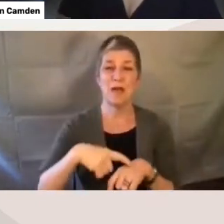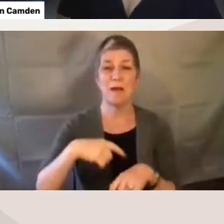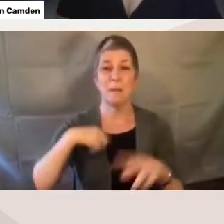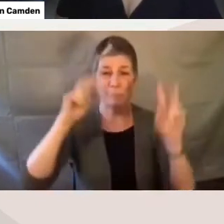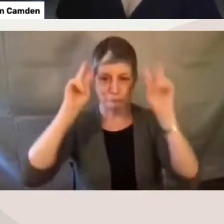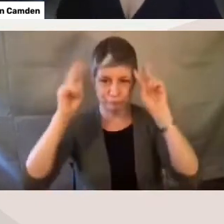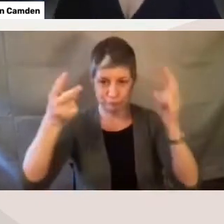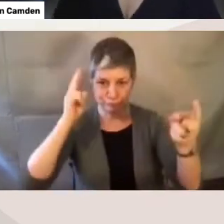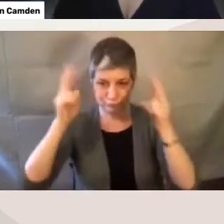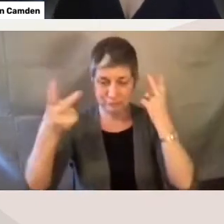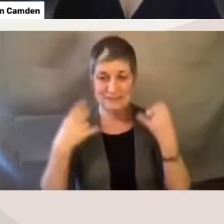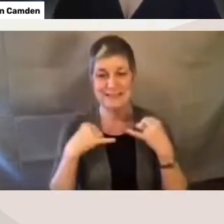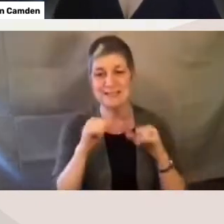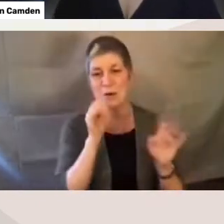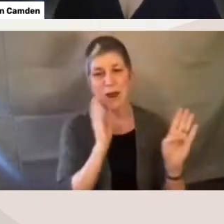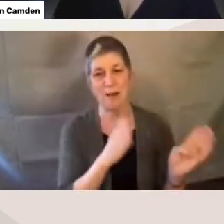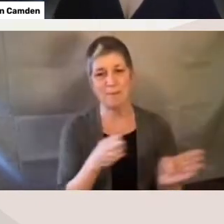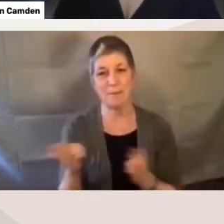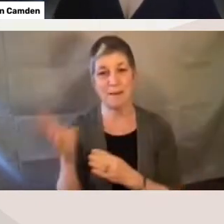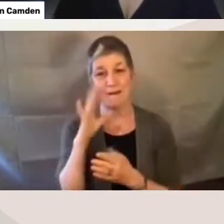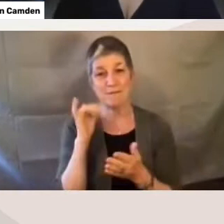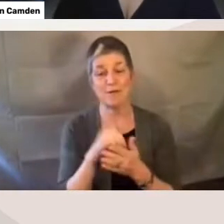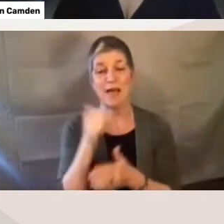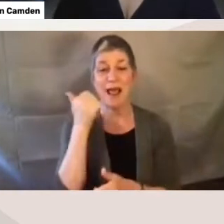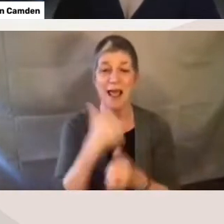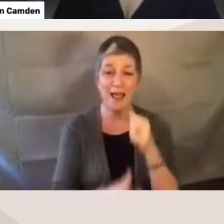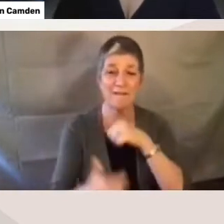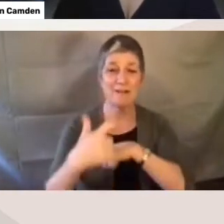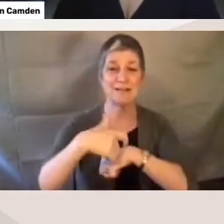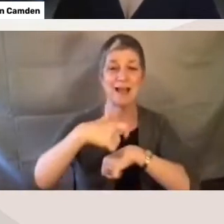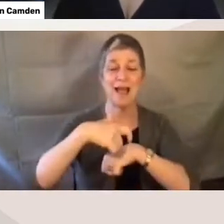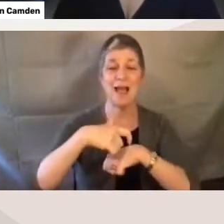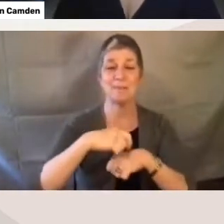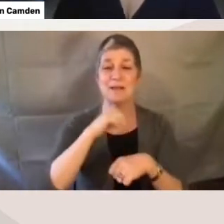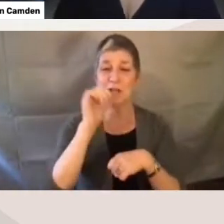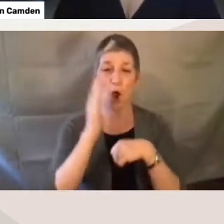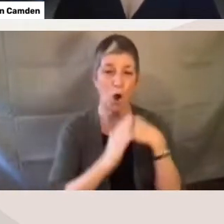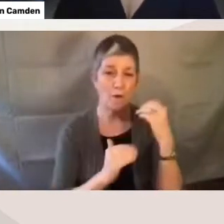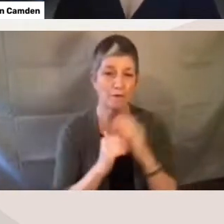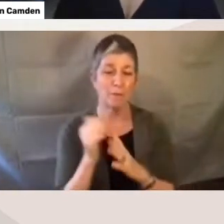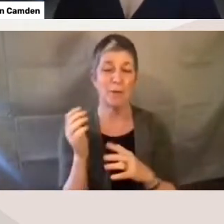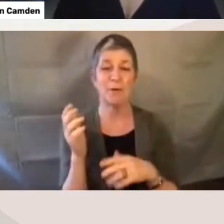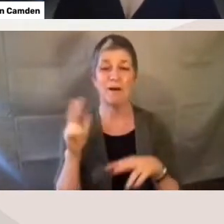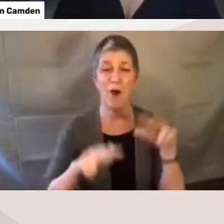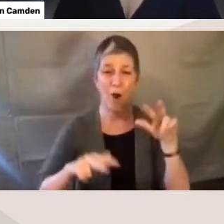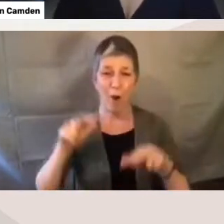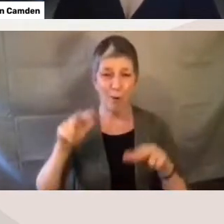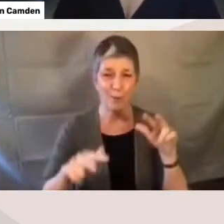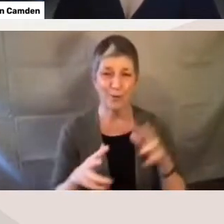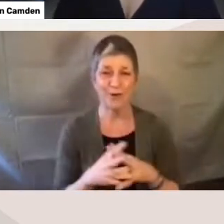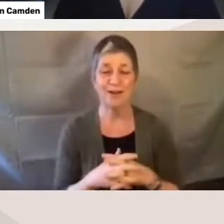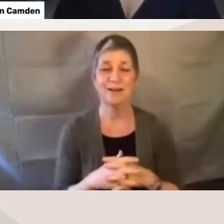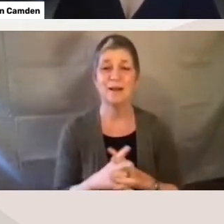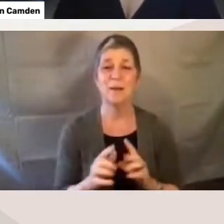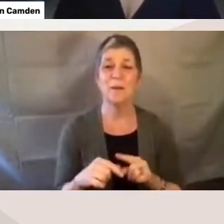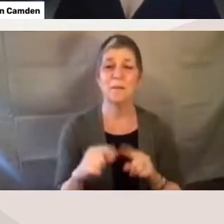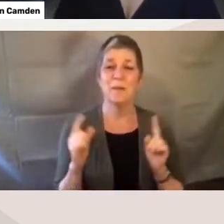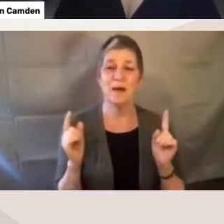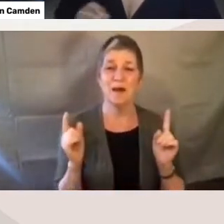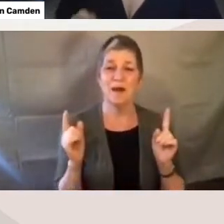still not prepared for that. Every time it's still uncomfortable and awkward. But I